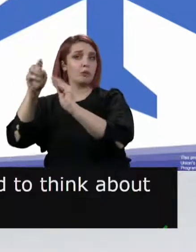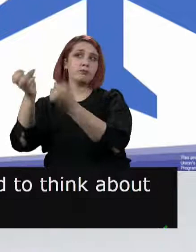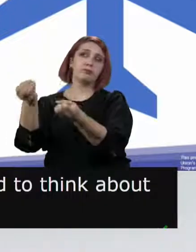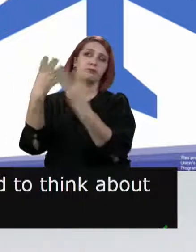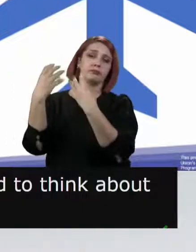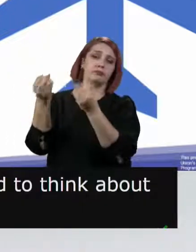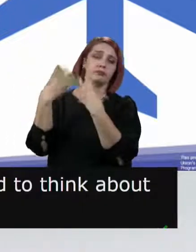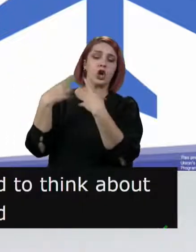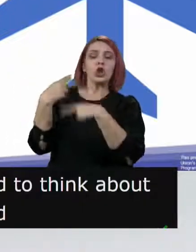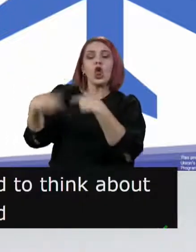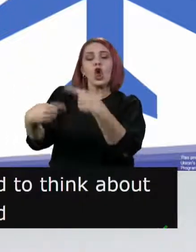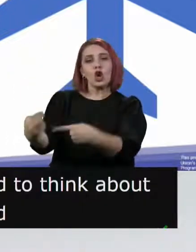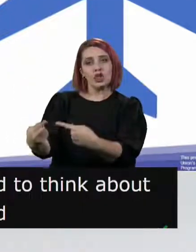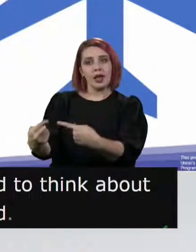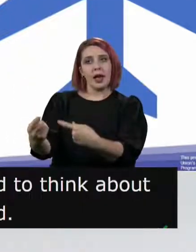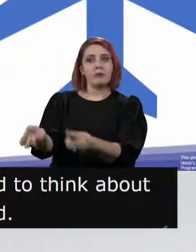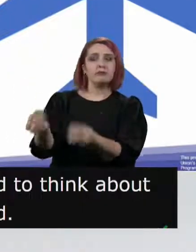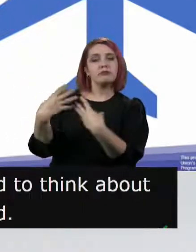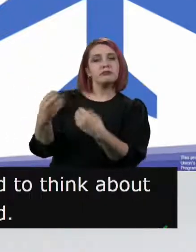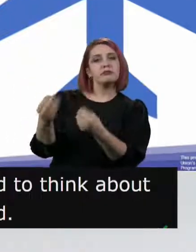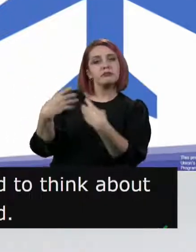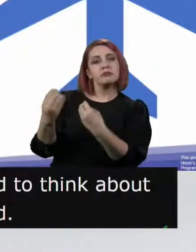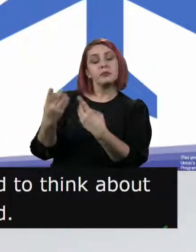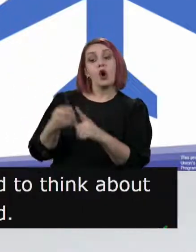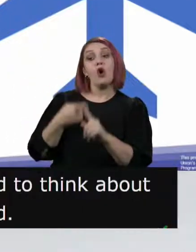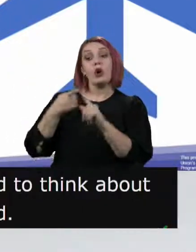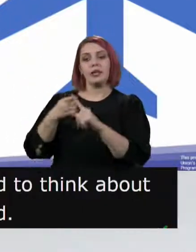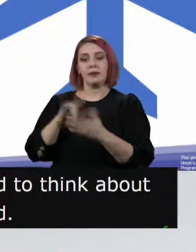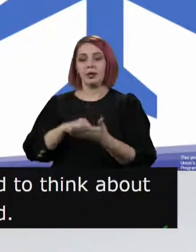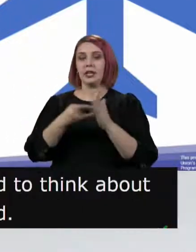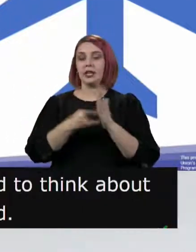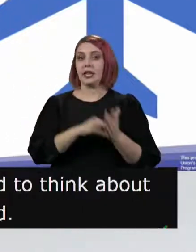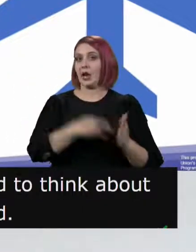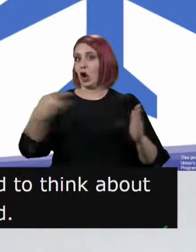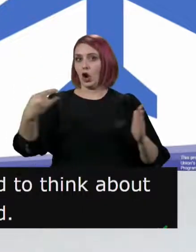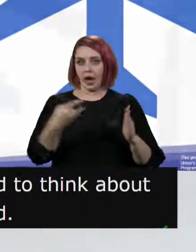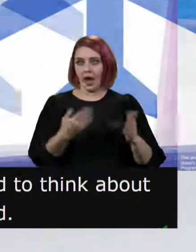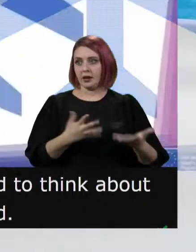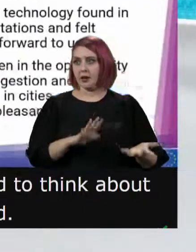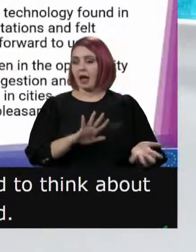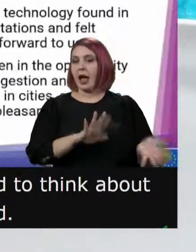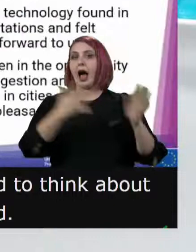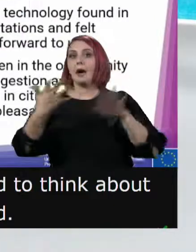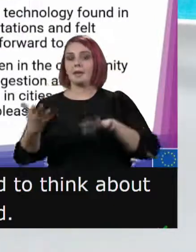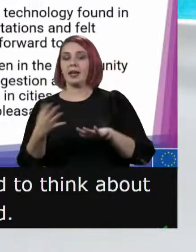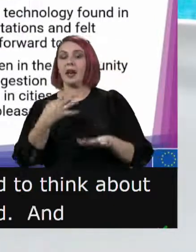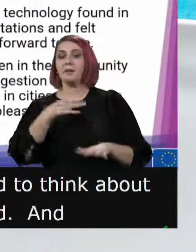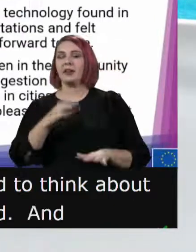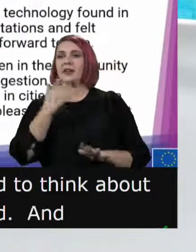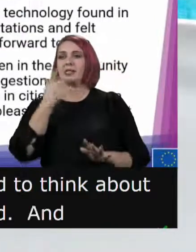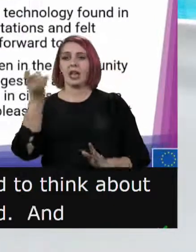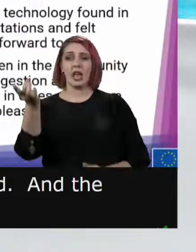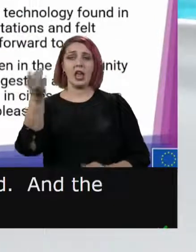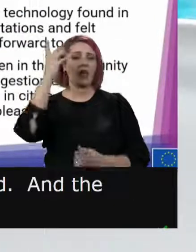And the ideas that people came up with through that co-design process were fascinating.